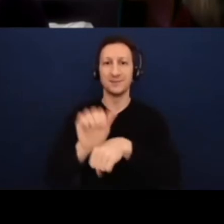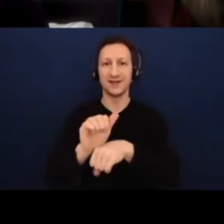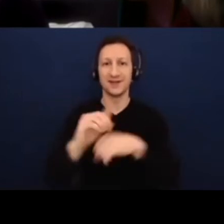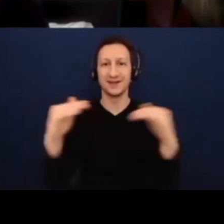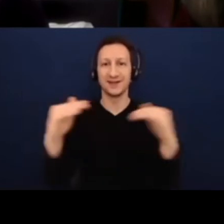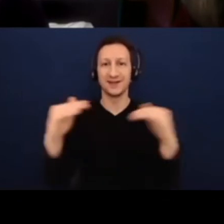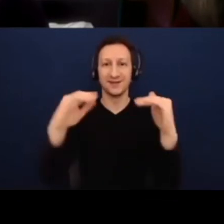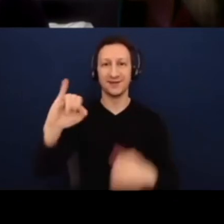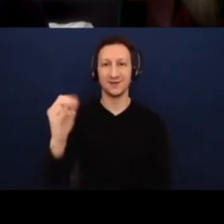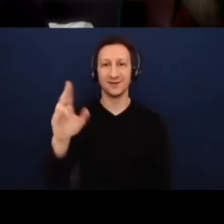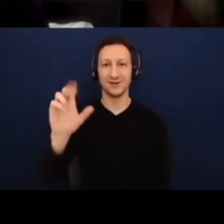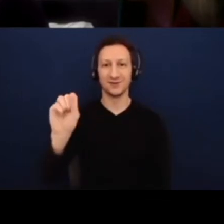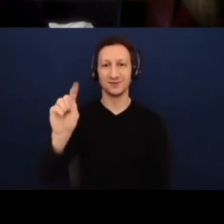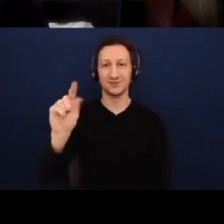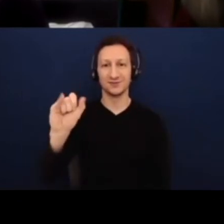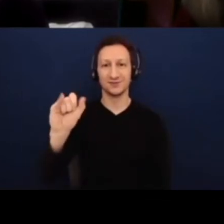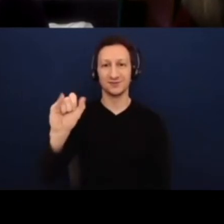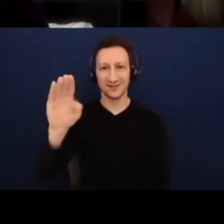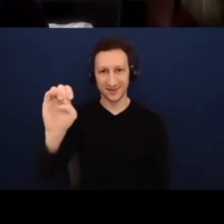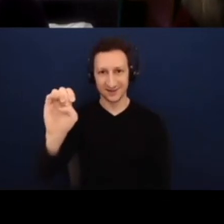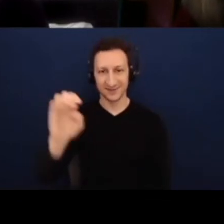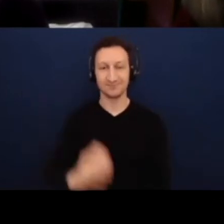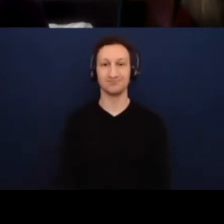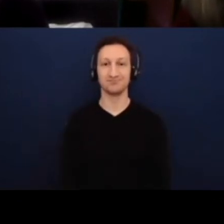for people with disabilities.